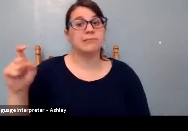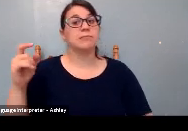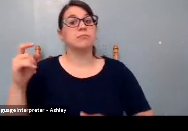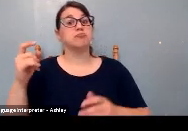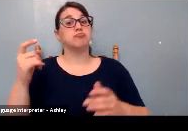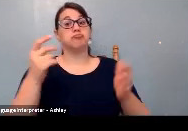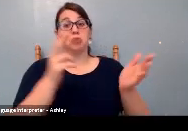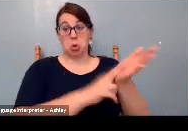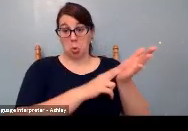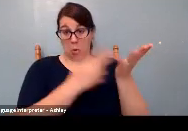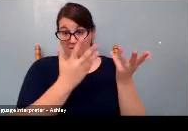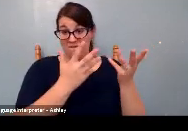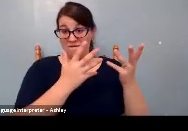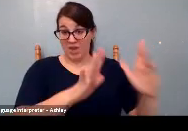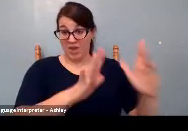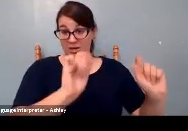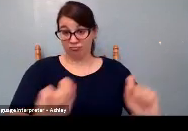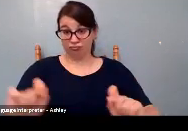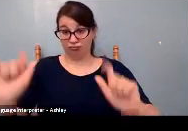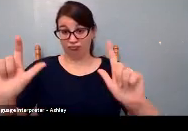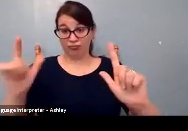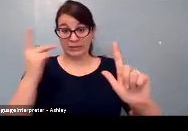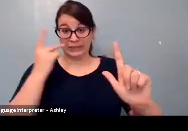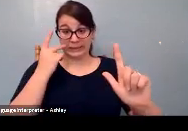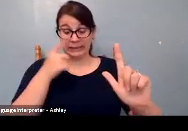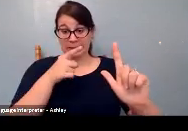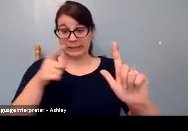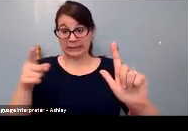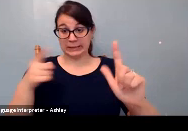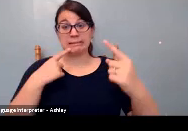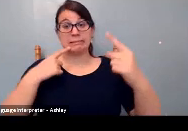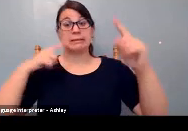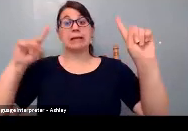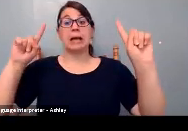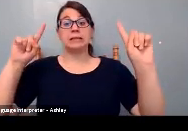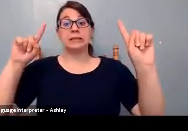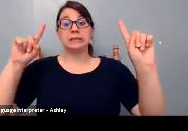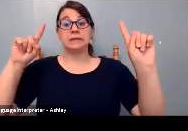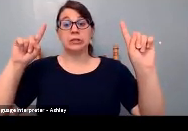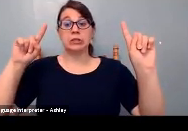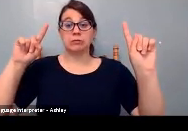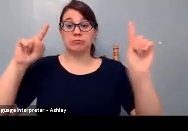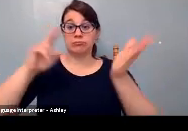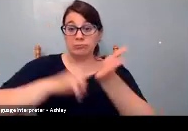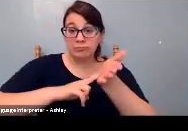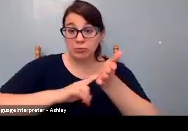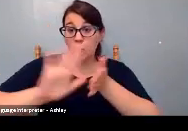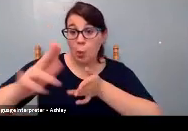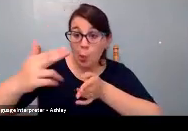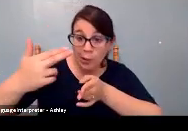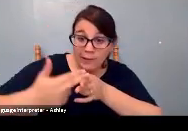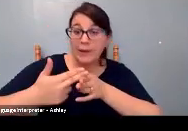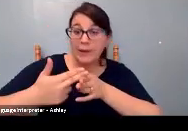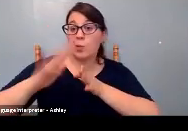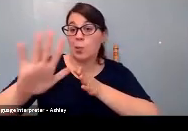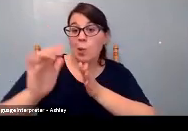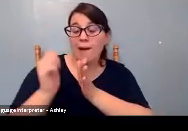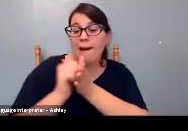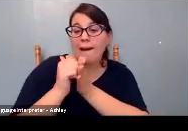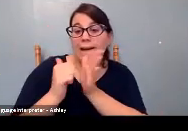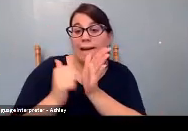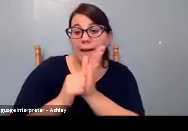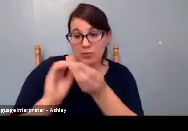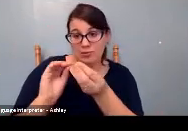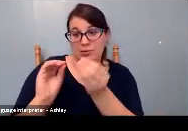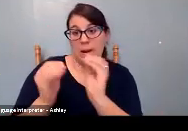that reads, you know, successful enrollment, and then it will include the beneficiary name and the account number. So it's